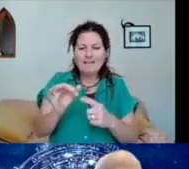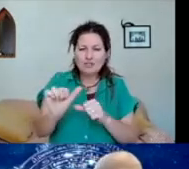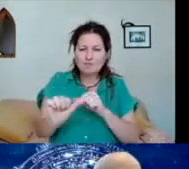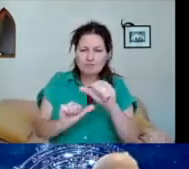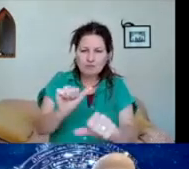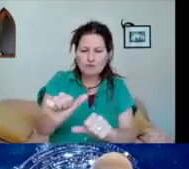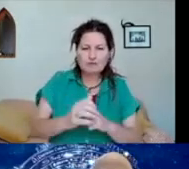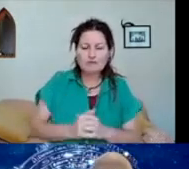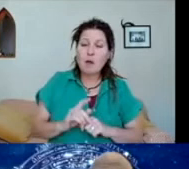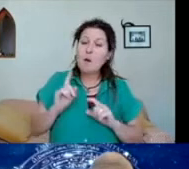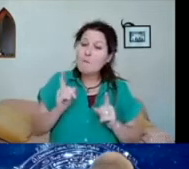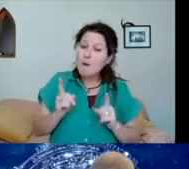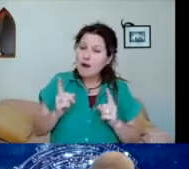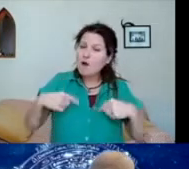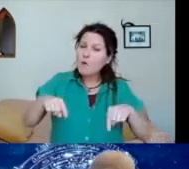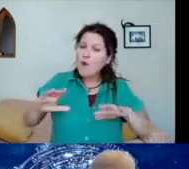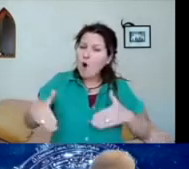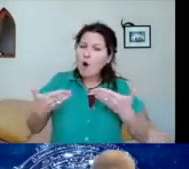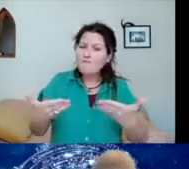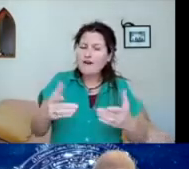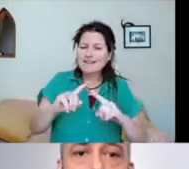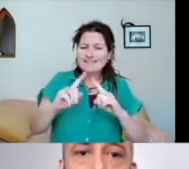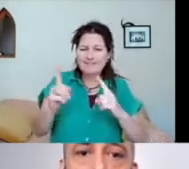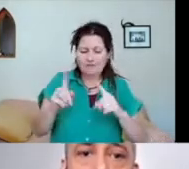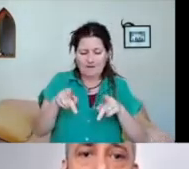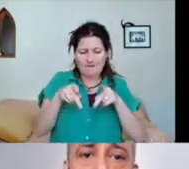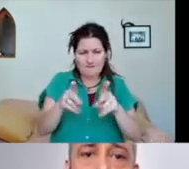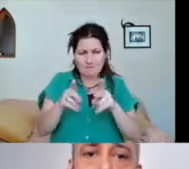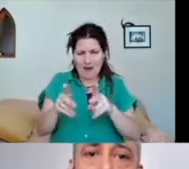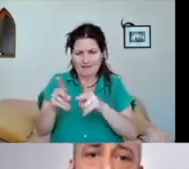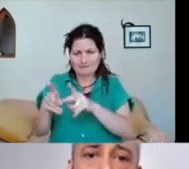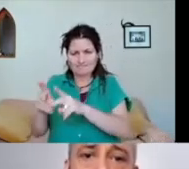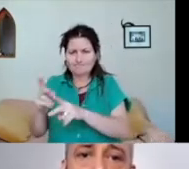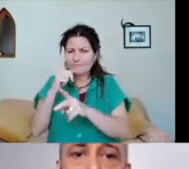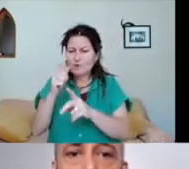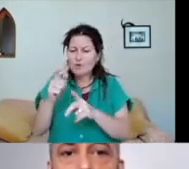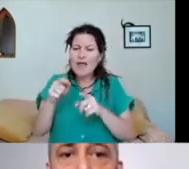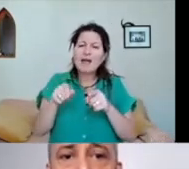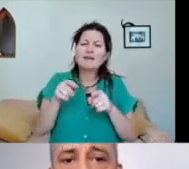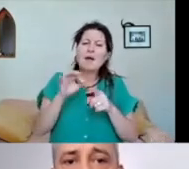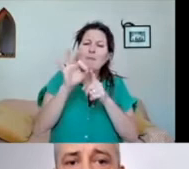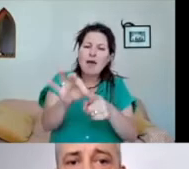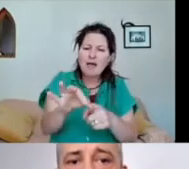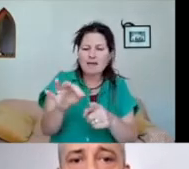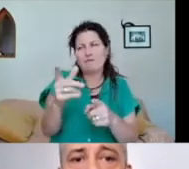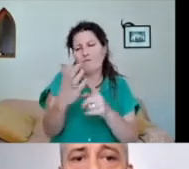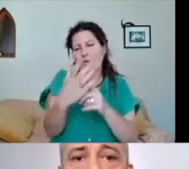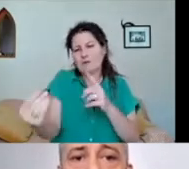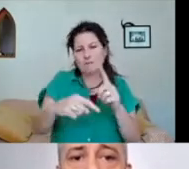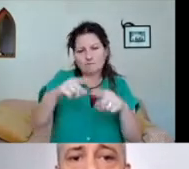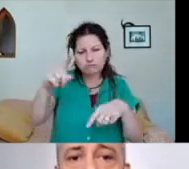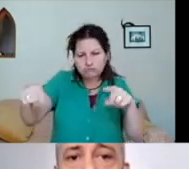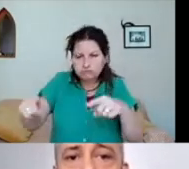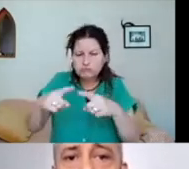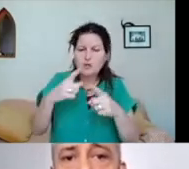flexible ways of applying. Therefore, you know, we can accept a video application